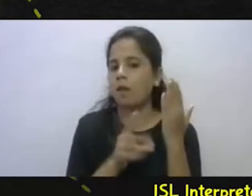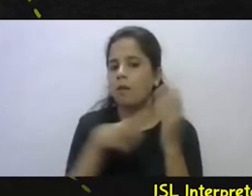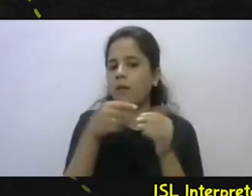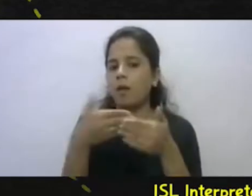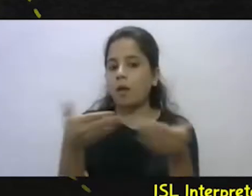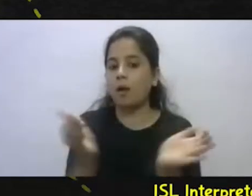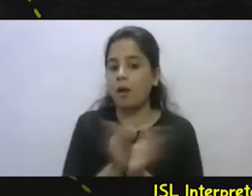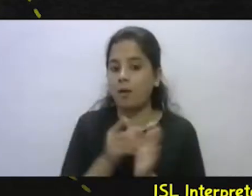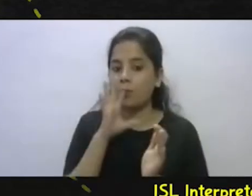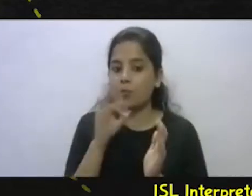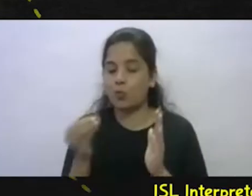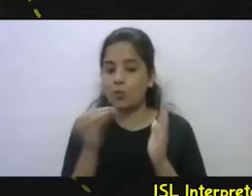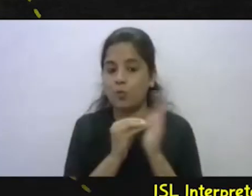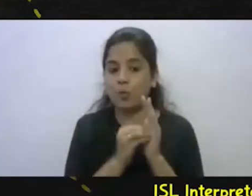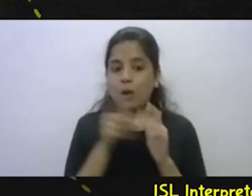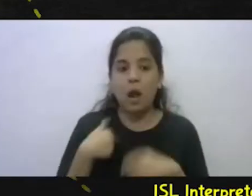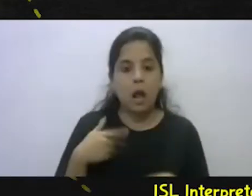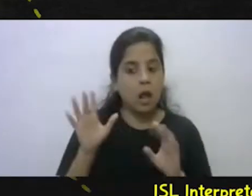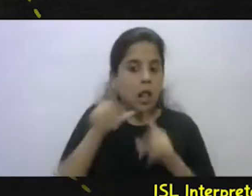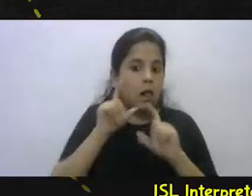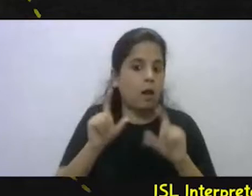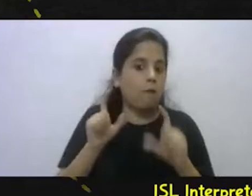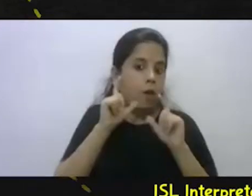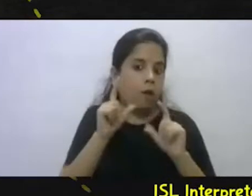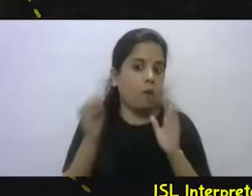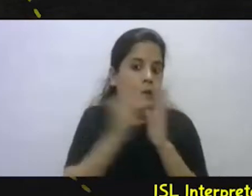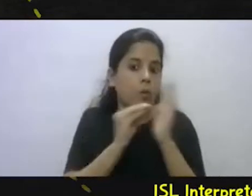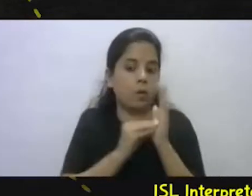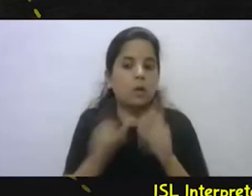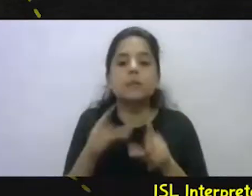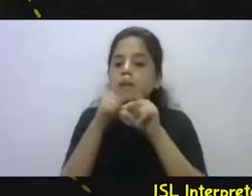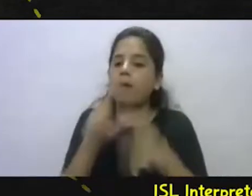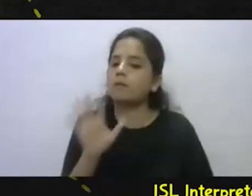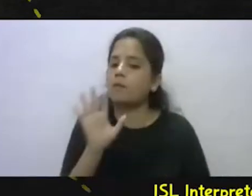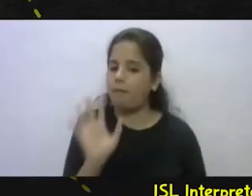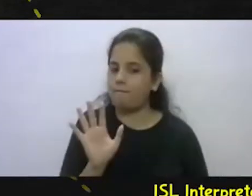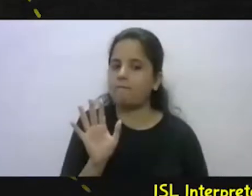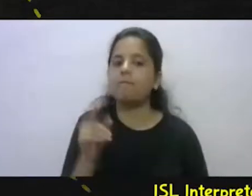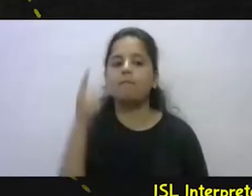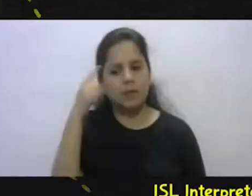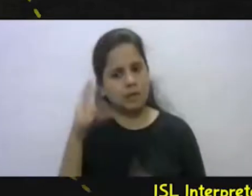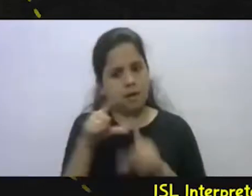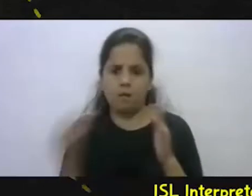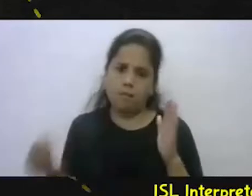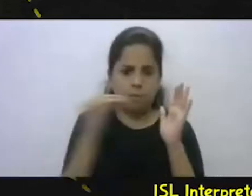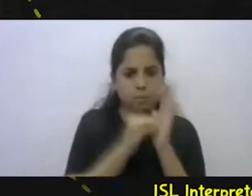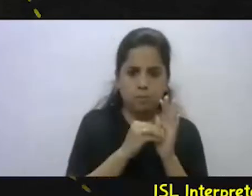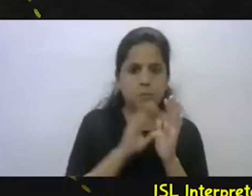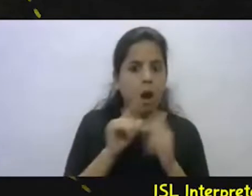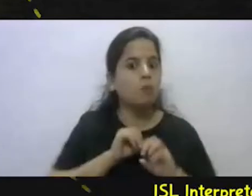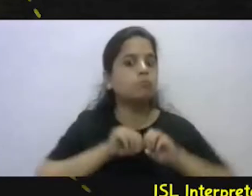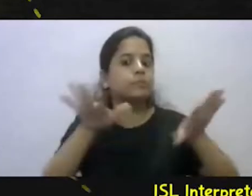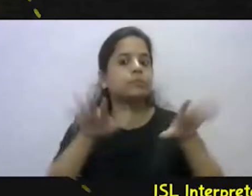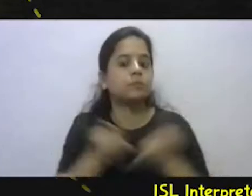communities more precarious with, and there is that danger. So during Project Anti-Caste